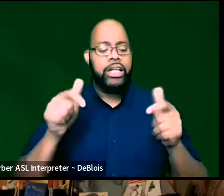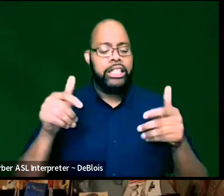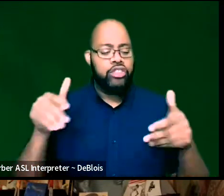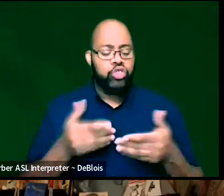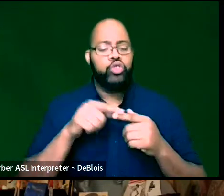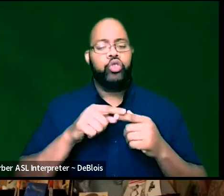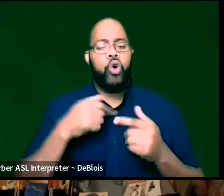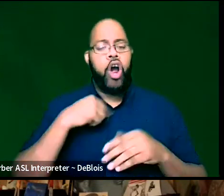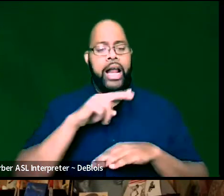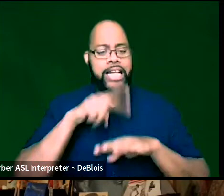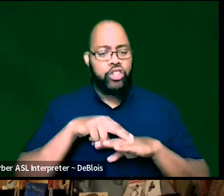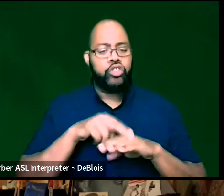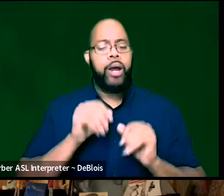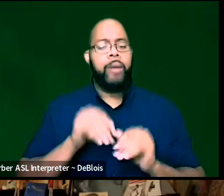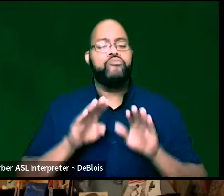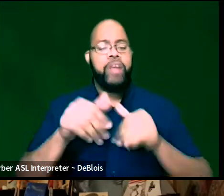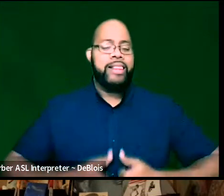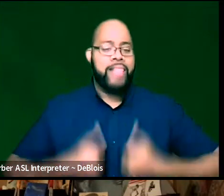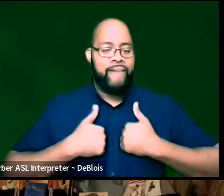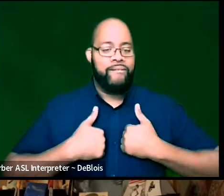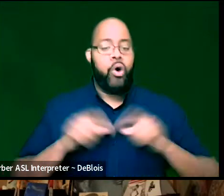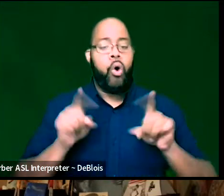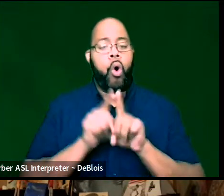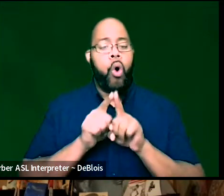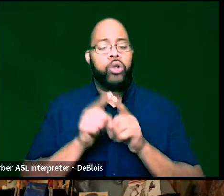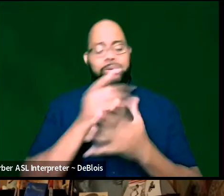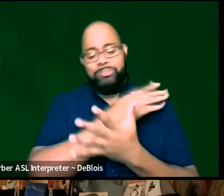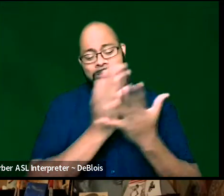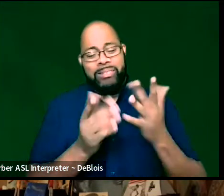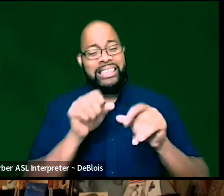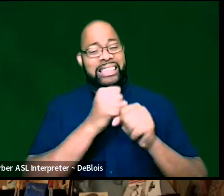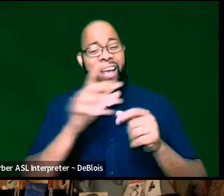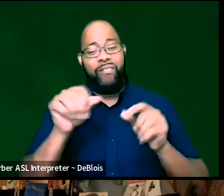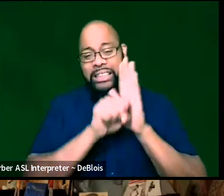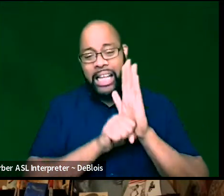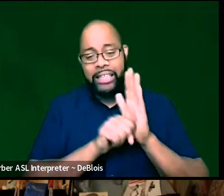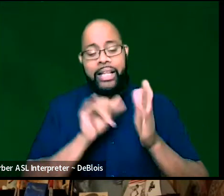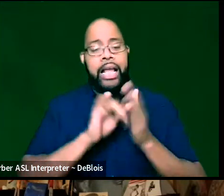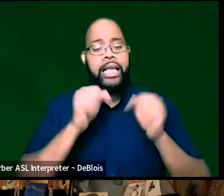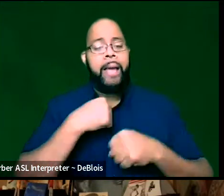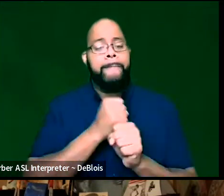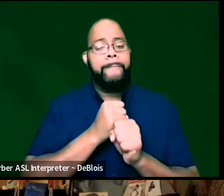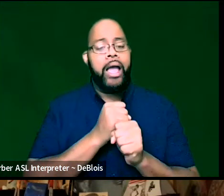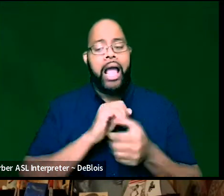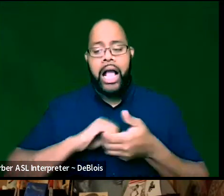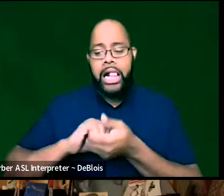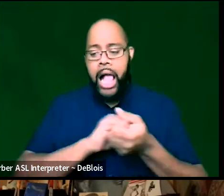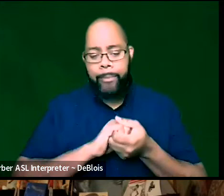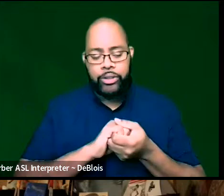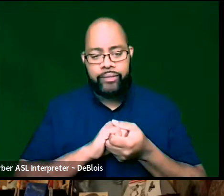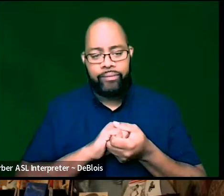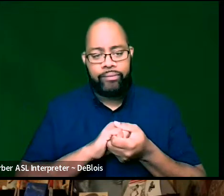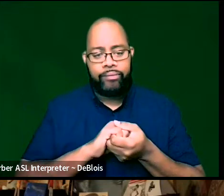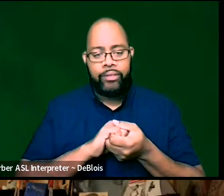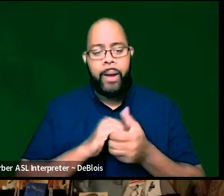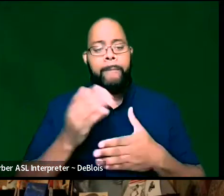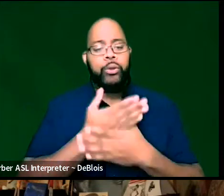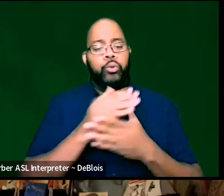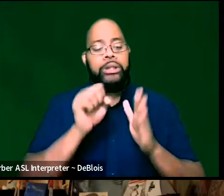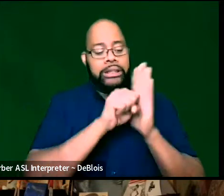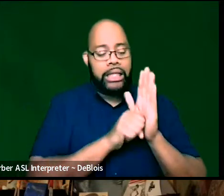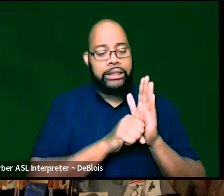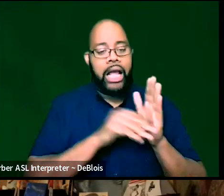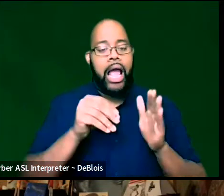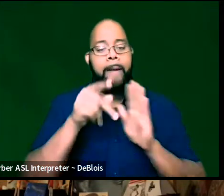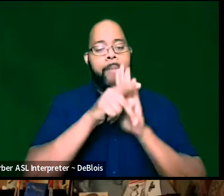to nature and marine life. It also spans several states, which can create collaborations between states